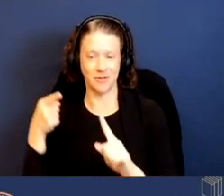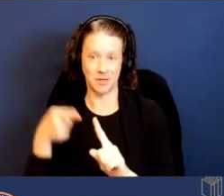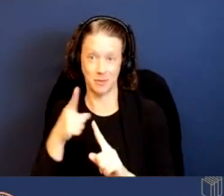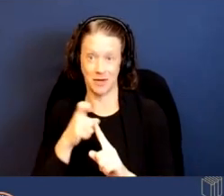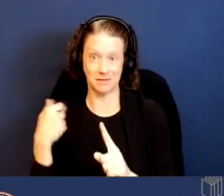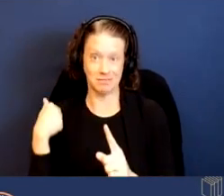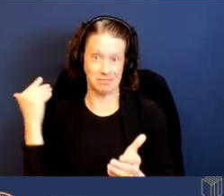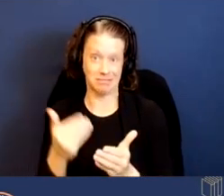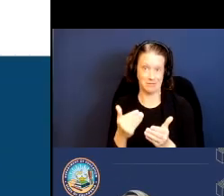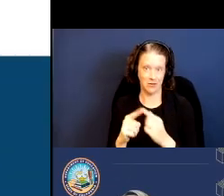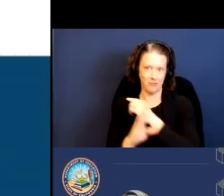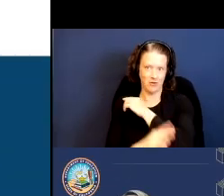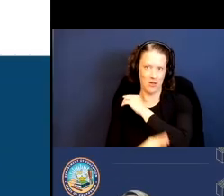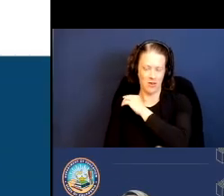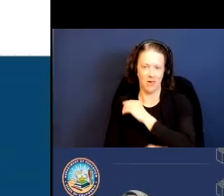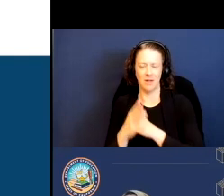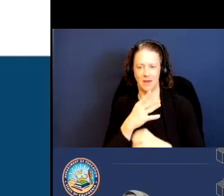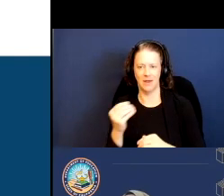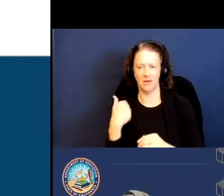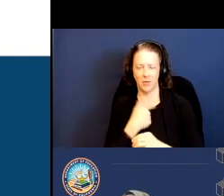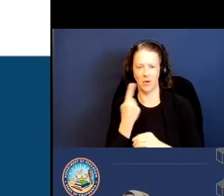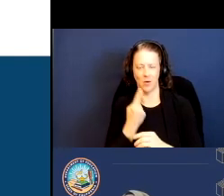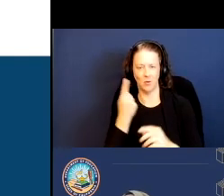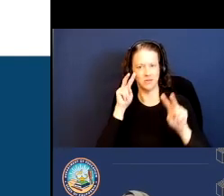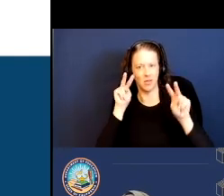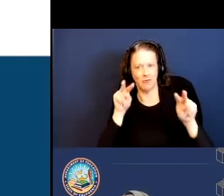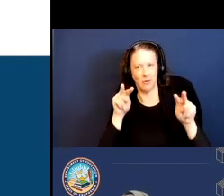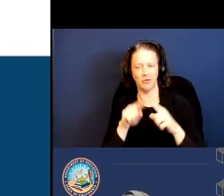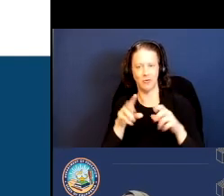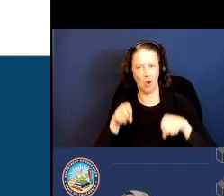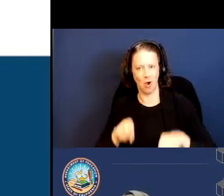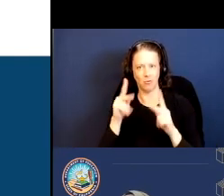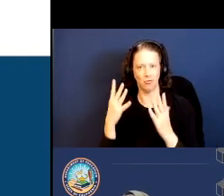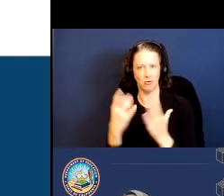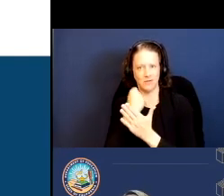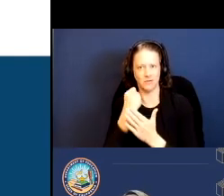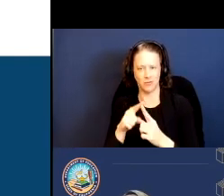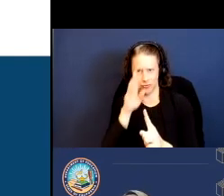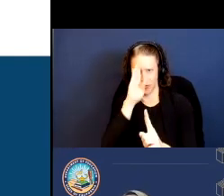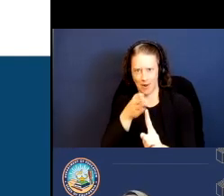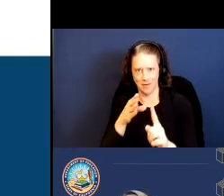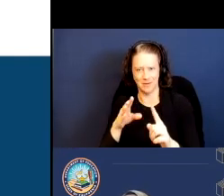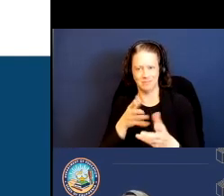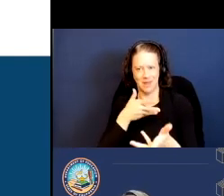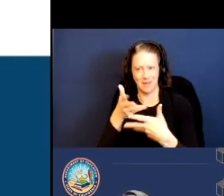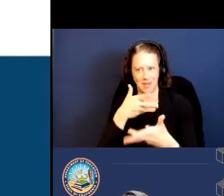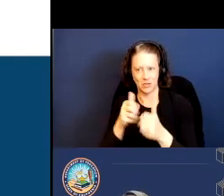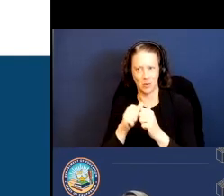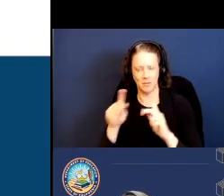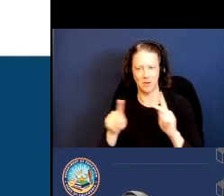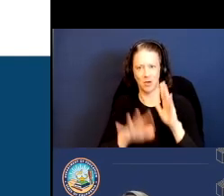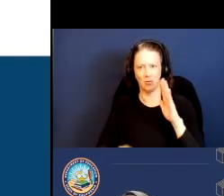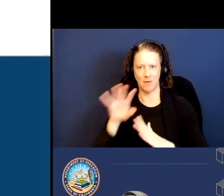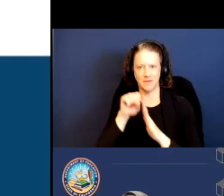so, we will always look forward to opportunities to directly engage with folks across the